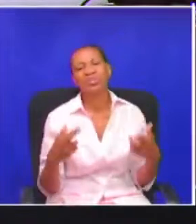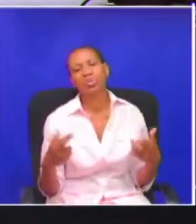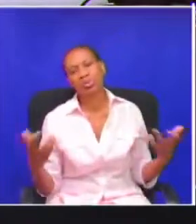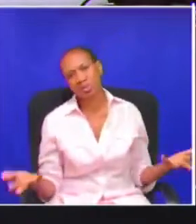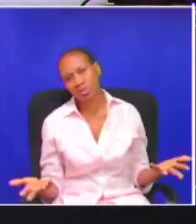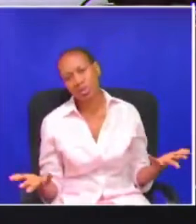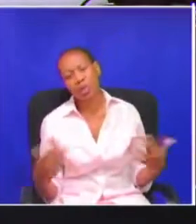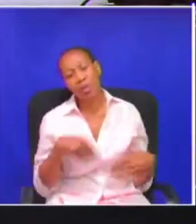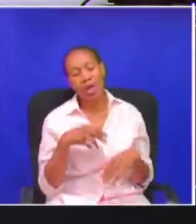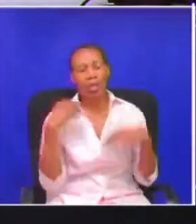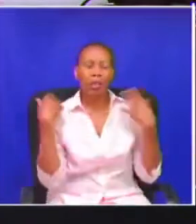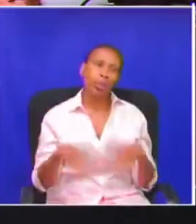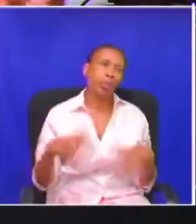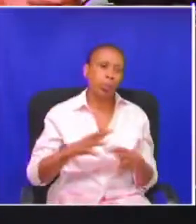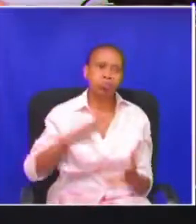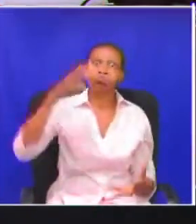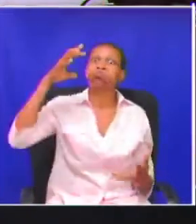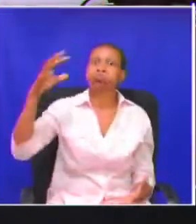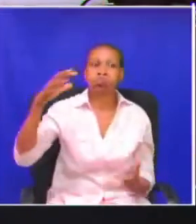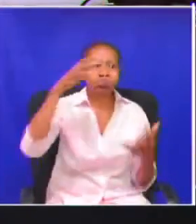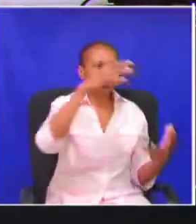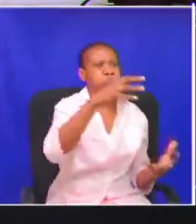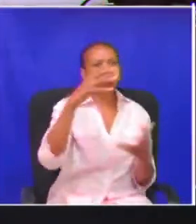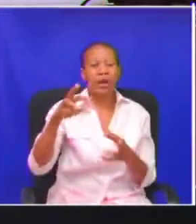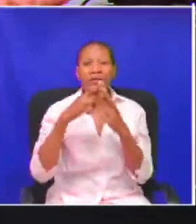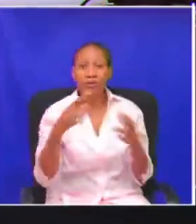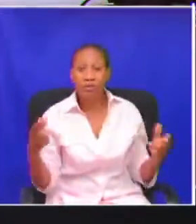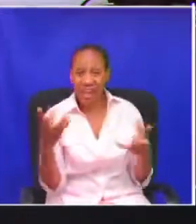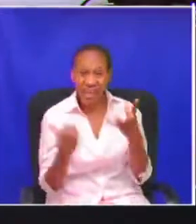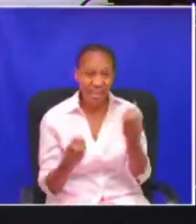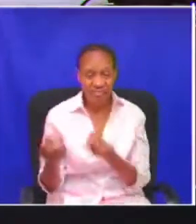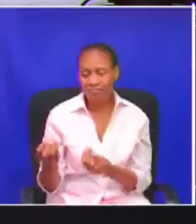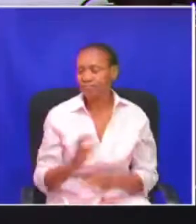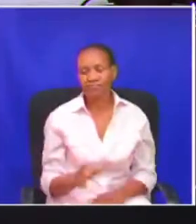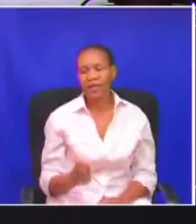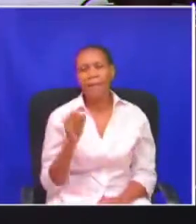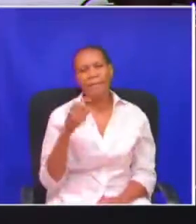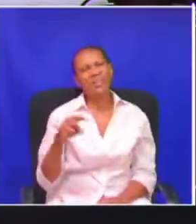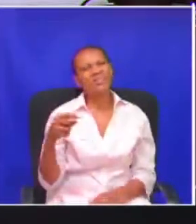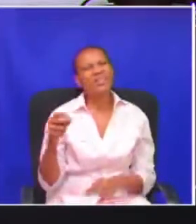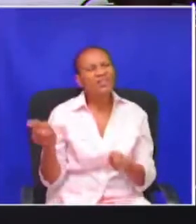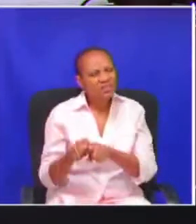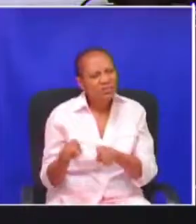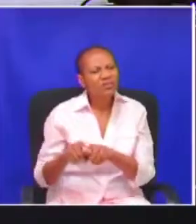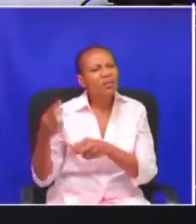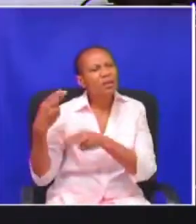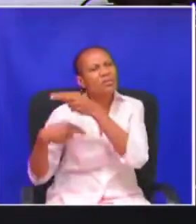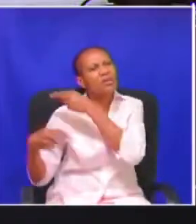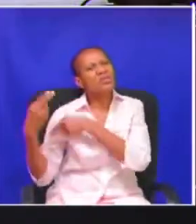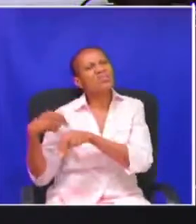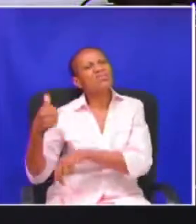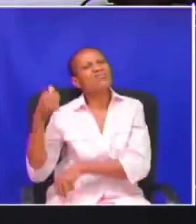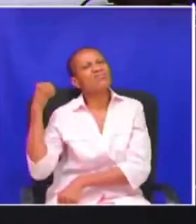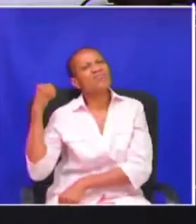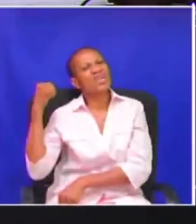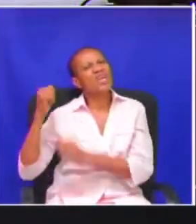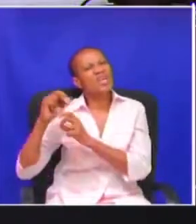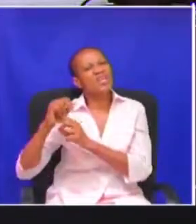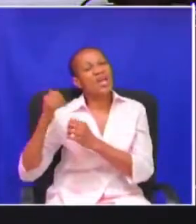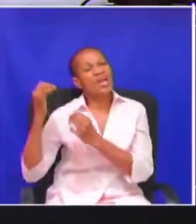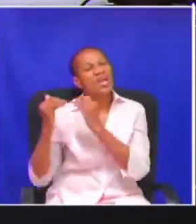plentiful resources. But what also holds us back is our history, because the poverty and inequality that we